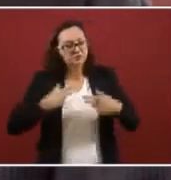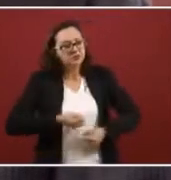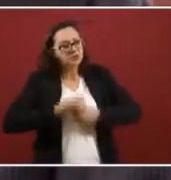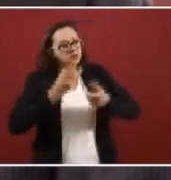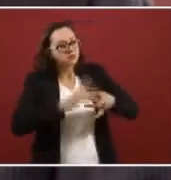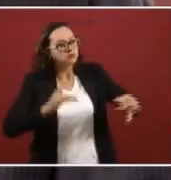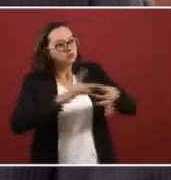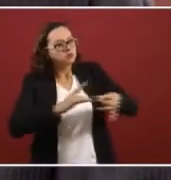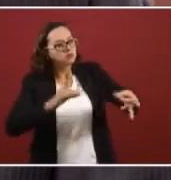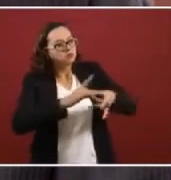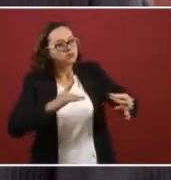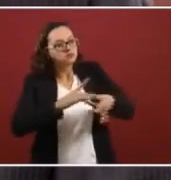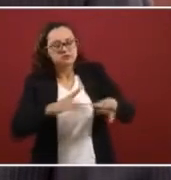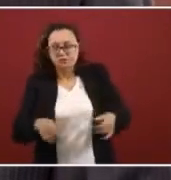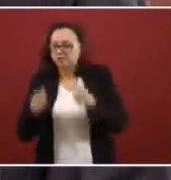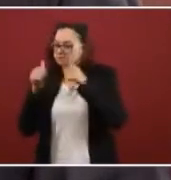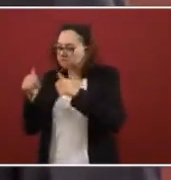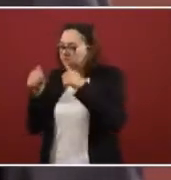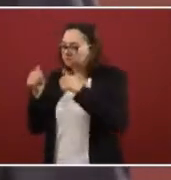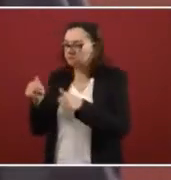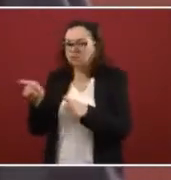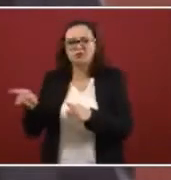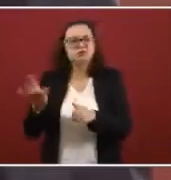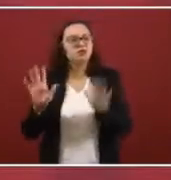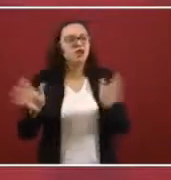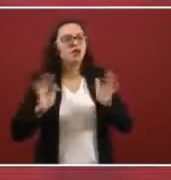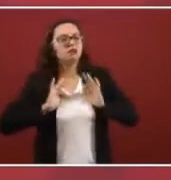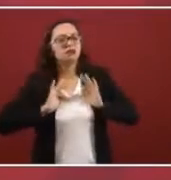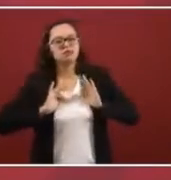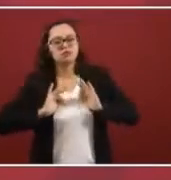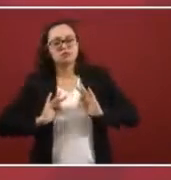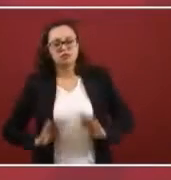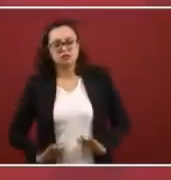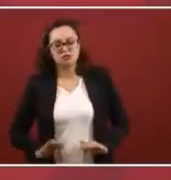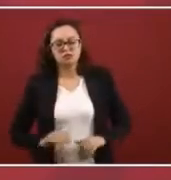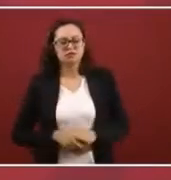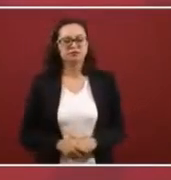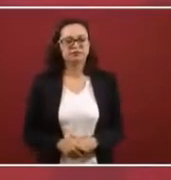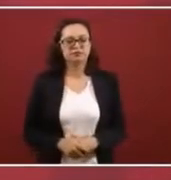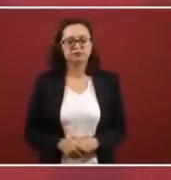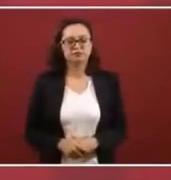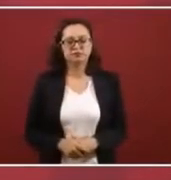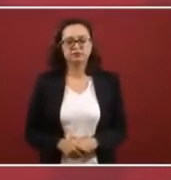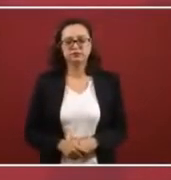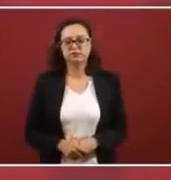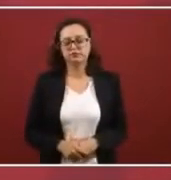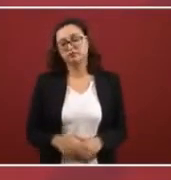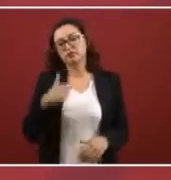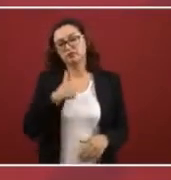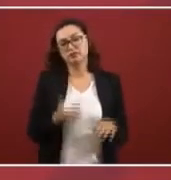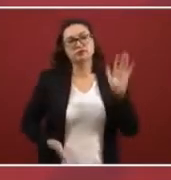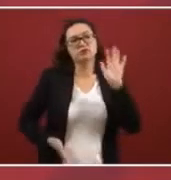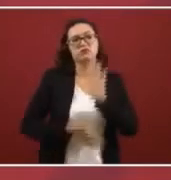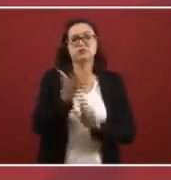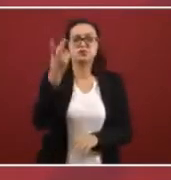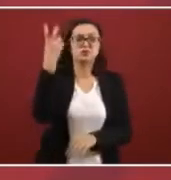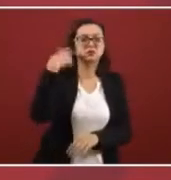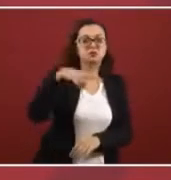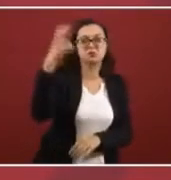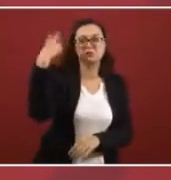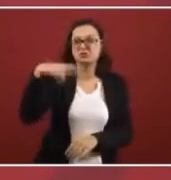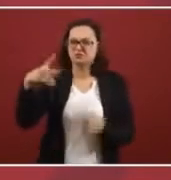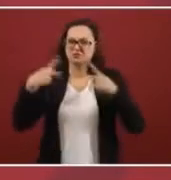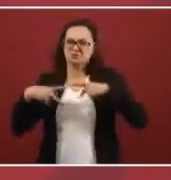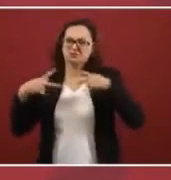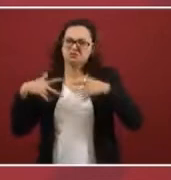relieved just to have someone to listen. So I see this, and I come back from a meeting, and they